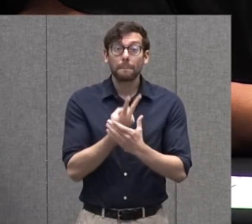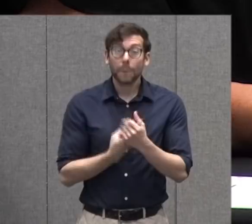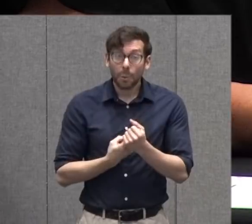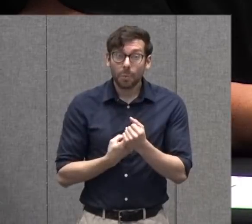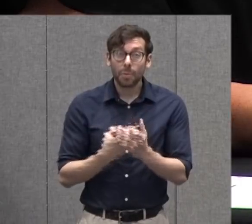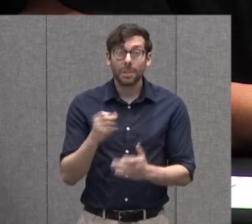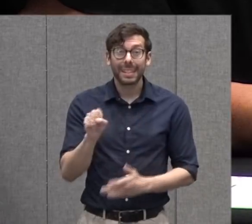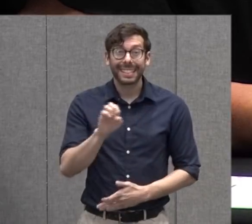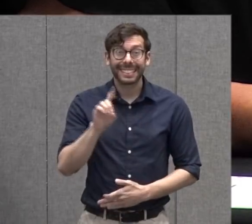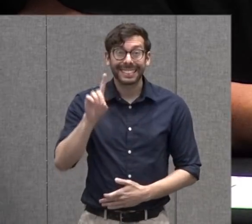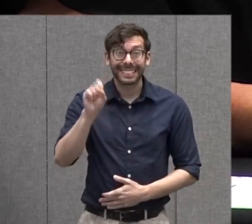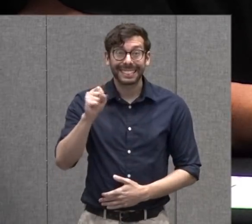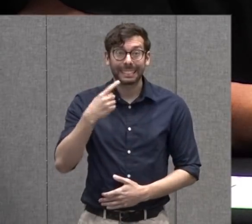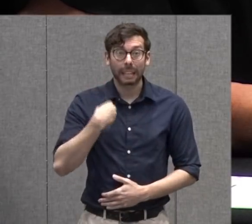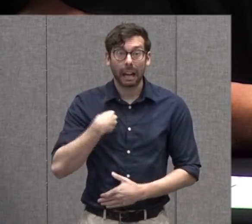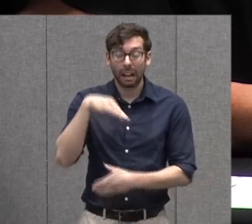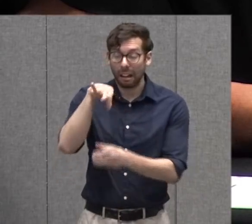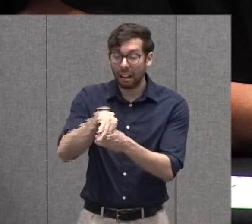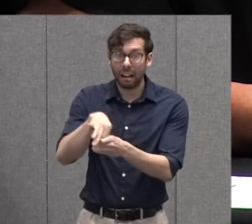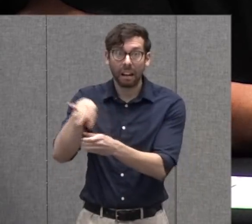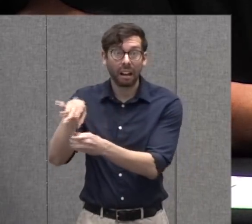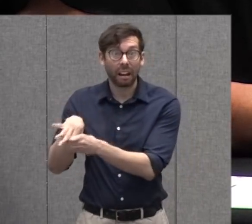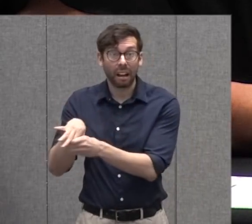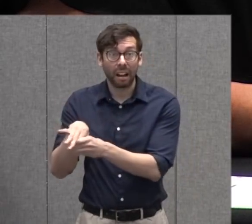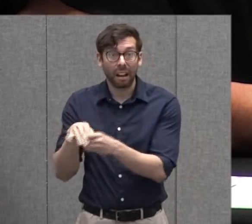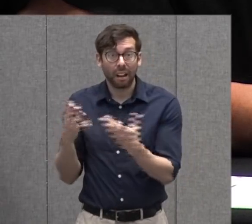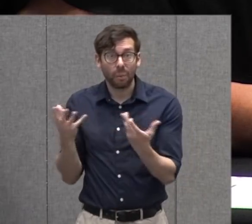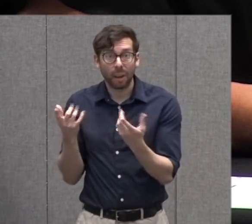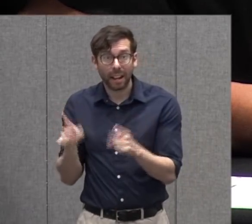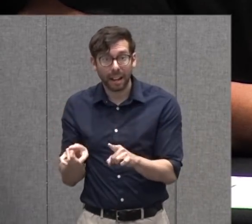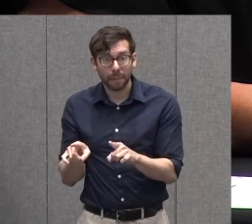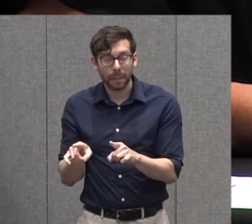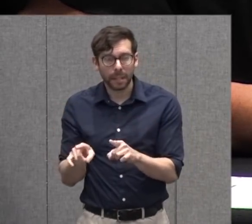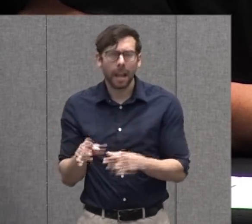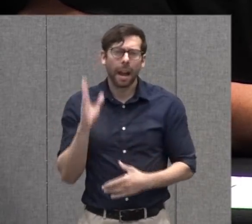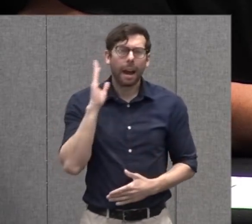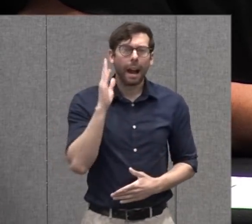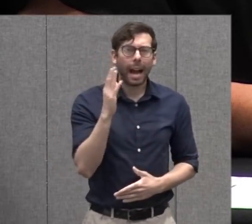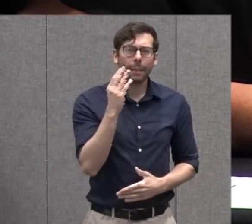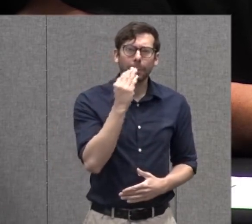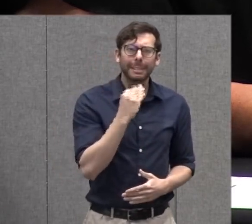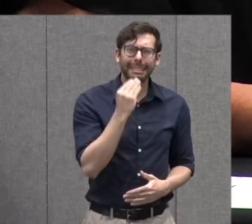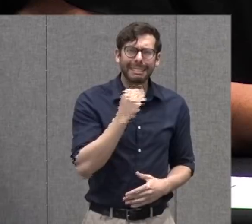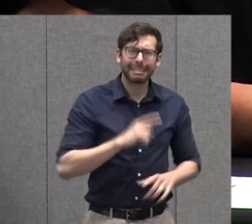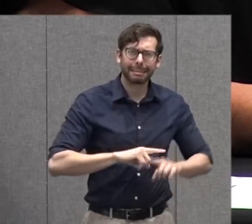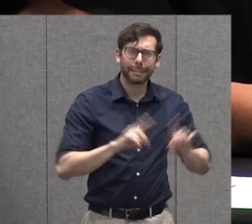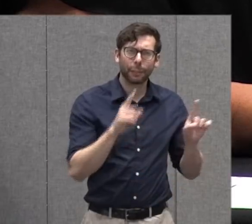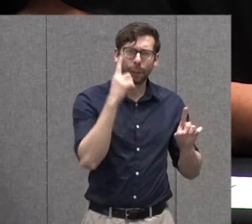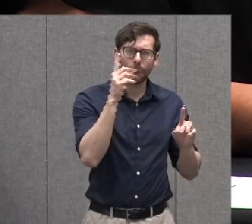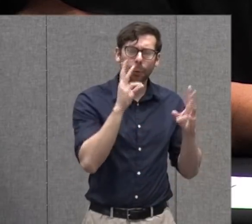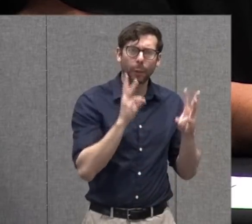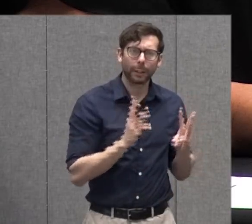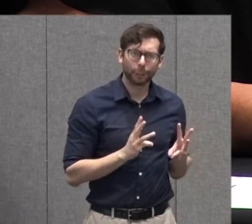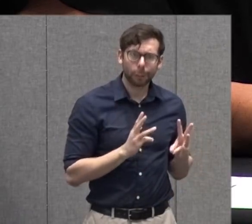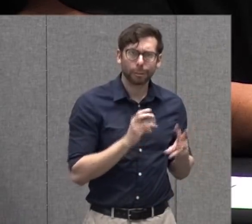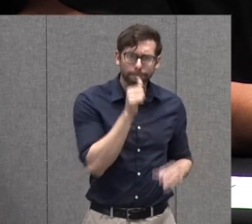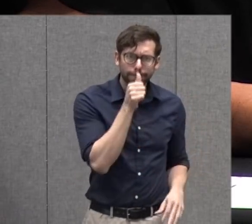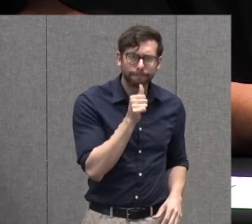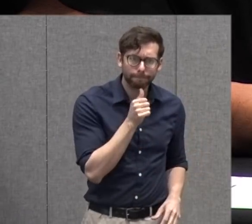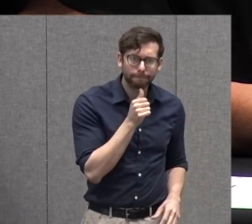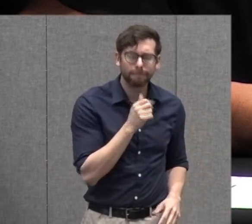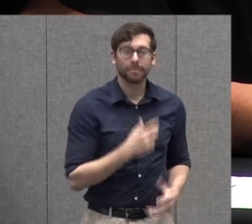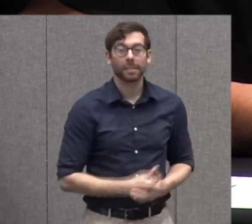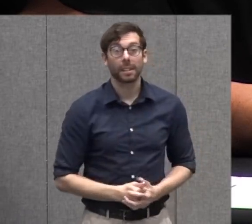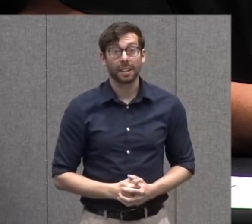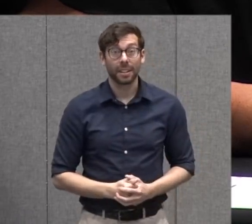happen? I will get through the winter somehow by eating something different. So that winter, he